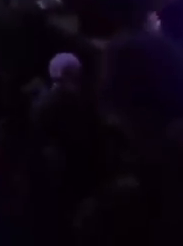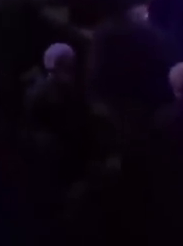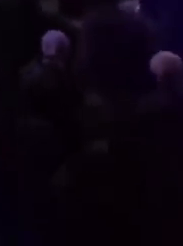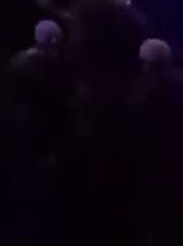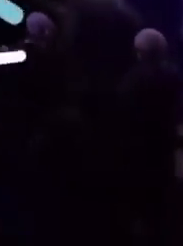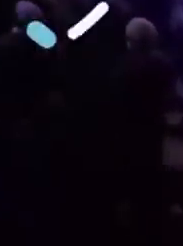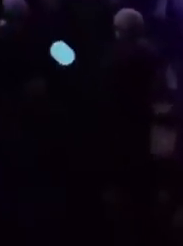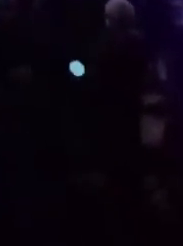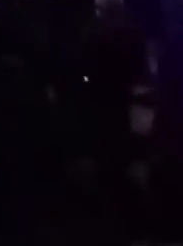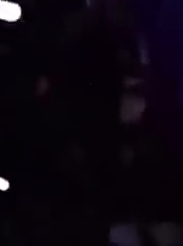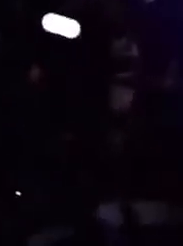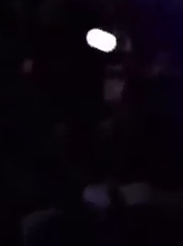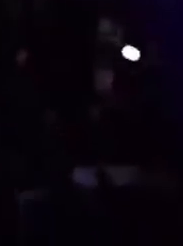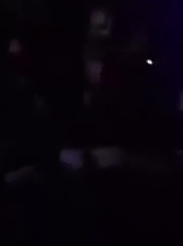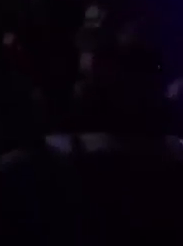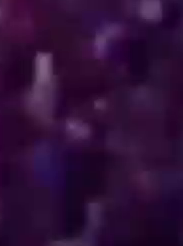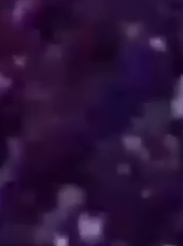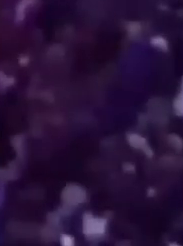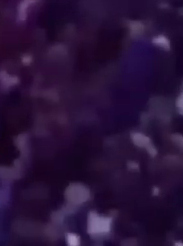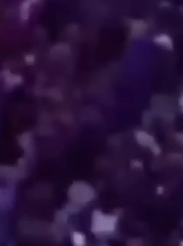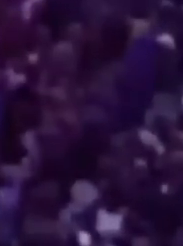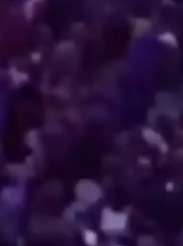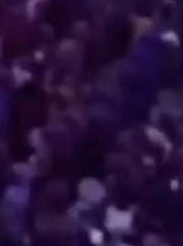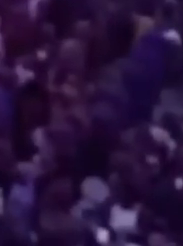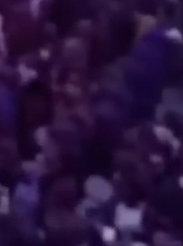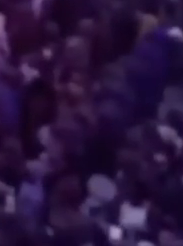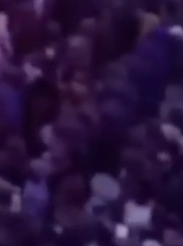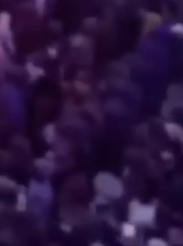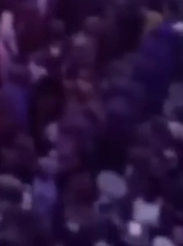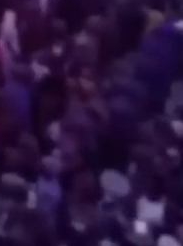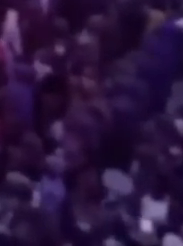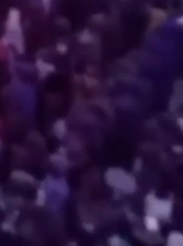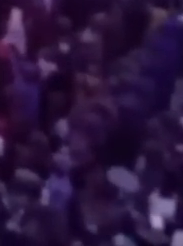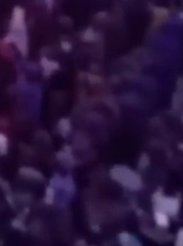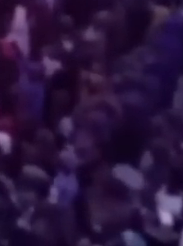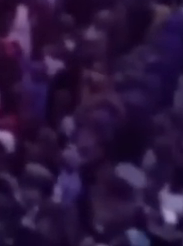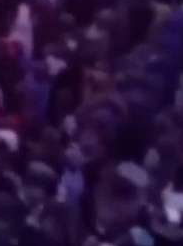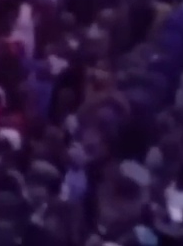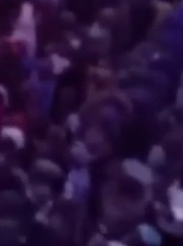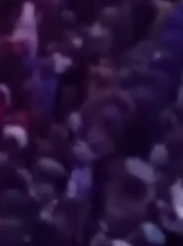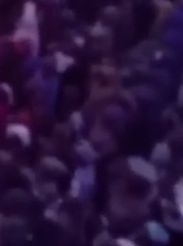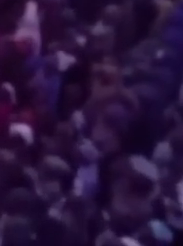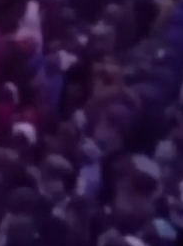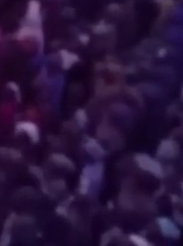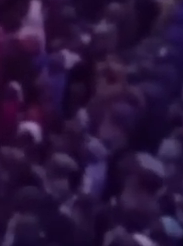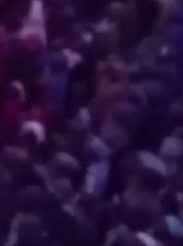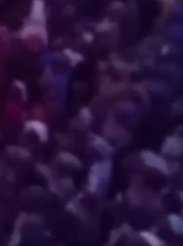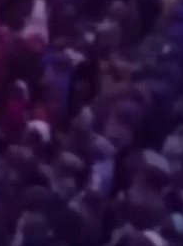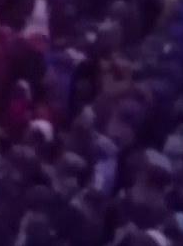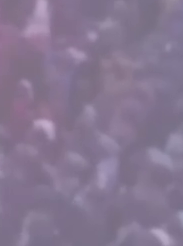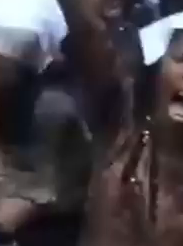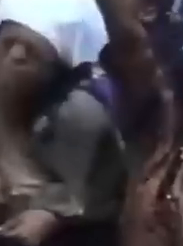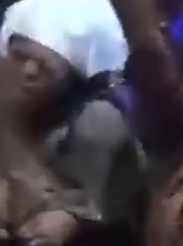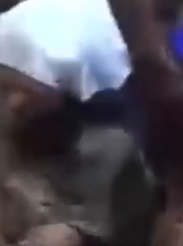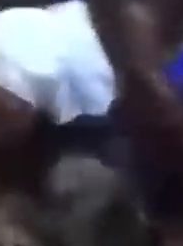wa pe 72 hours marathon prayer, fun wa ye ni se bi oba national kan, e bi bus stop, lu fu wa pe area, lu fu wa pe